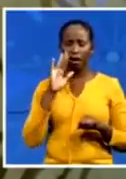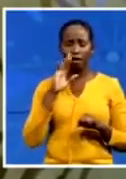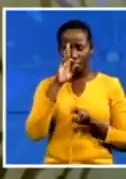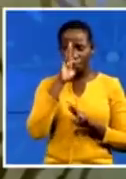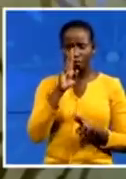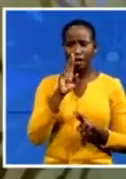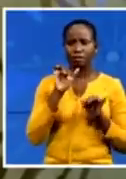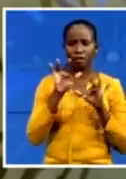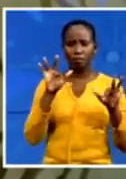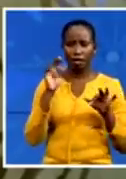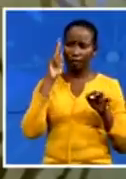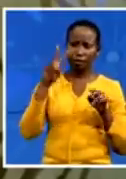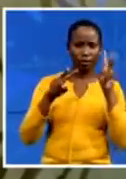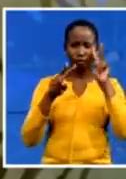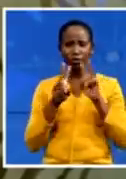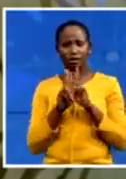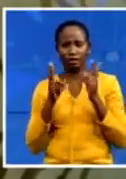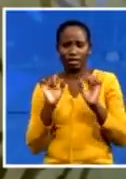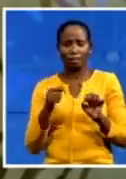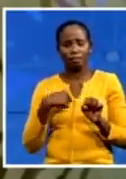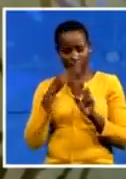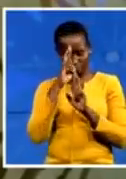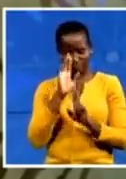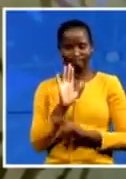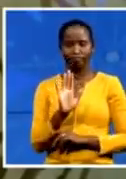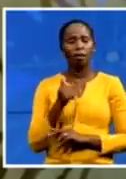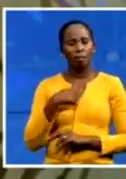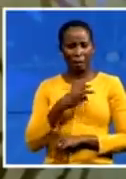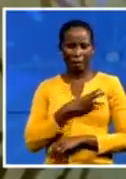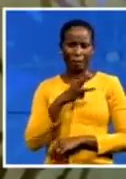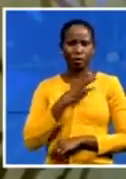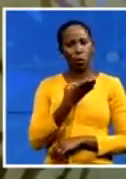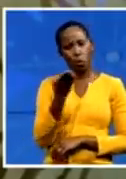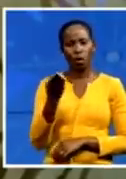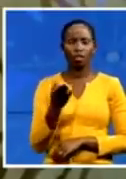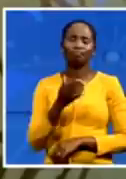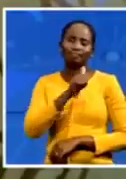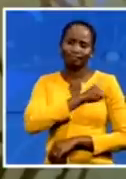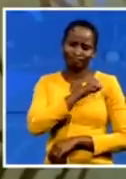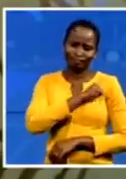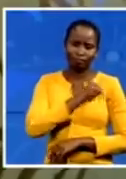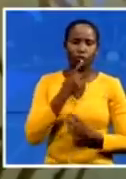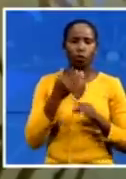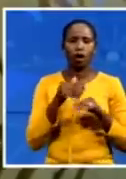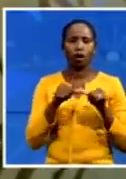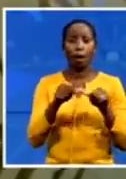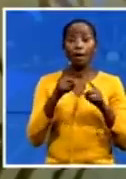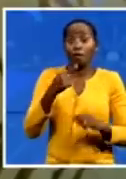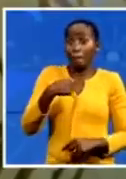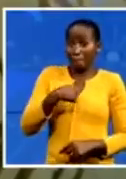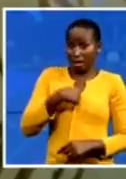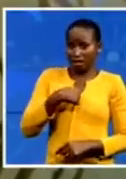I wish them all the very best in continuing to do what they do. But for me, there is another way that I think I can go, and another